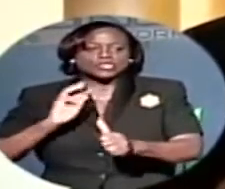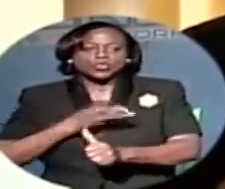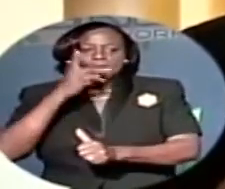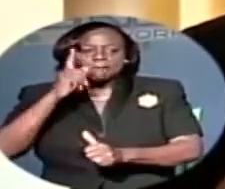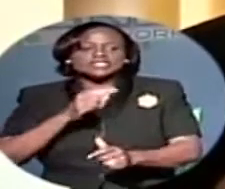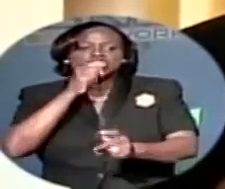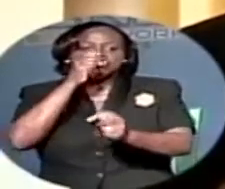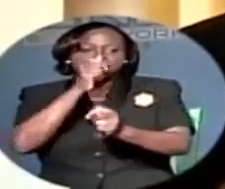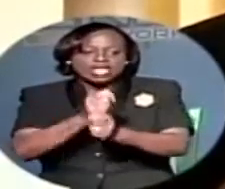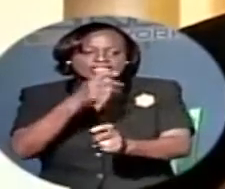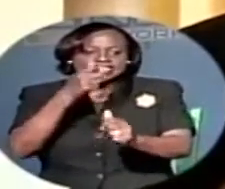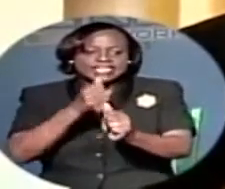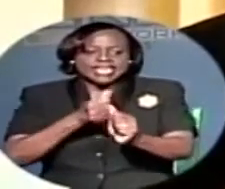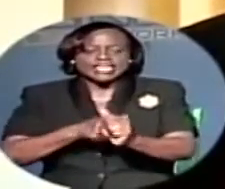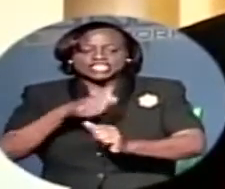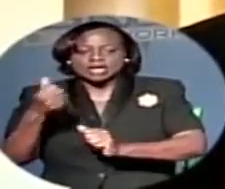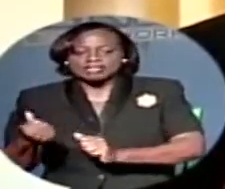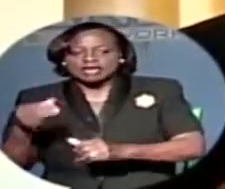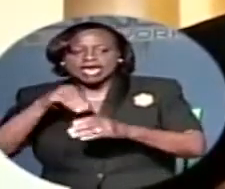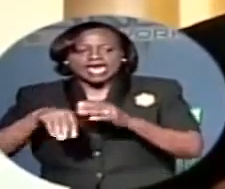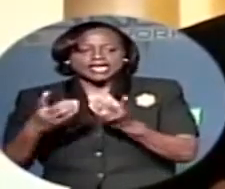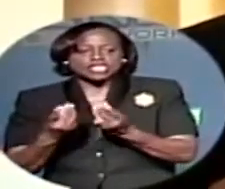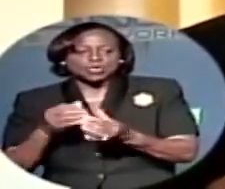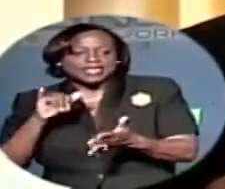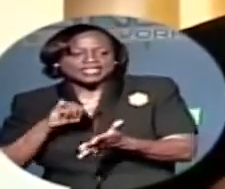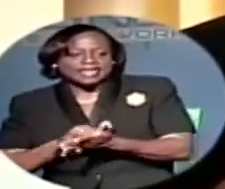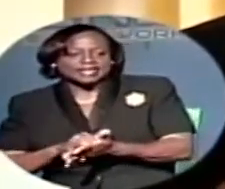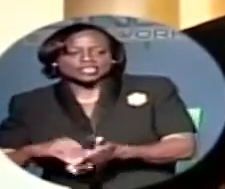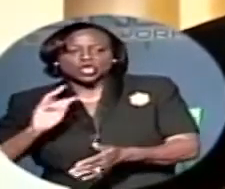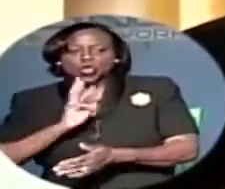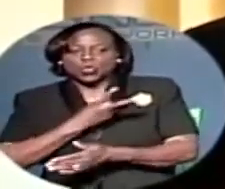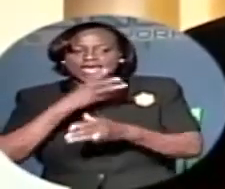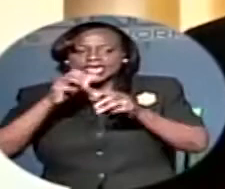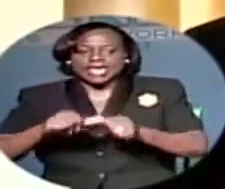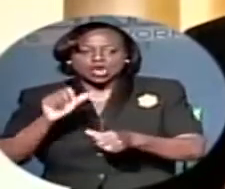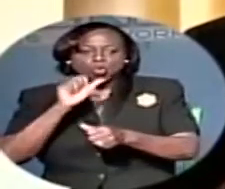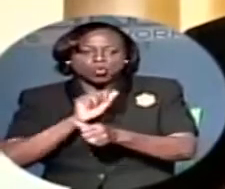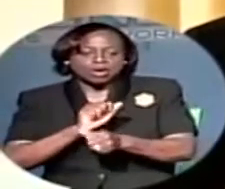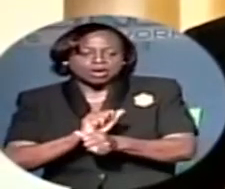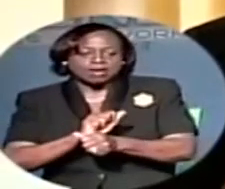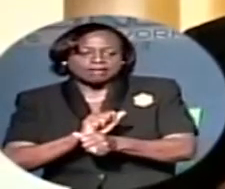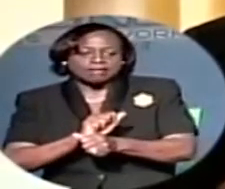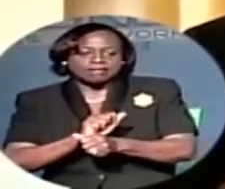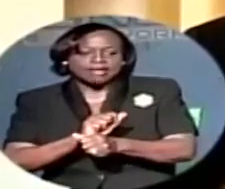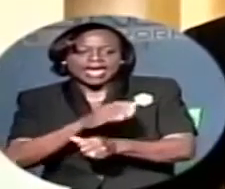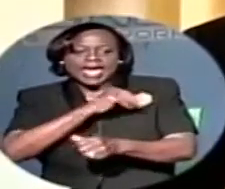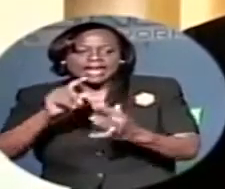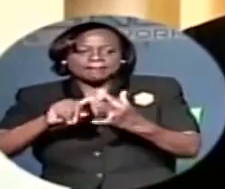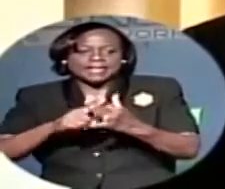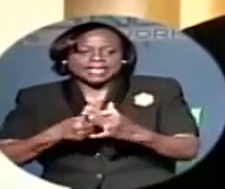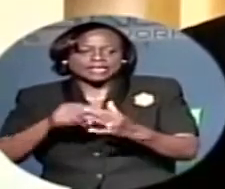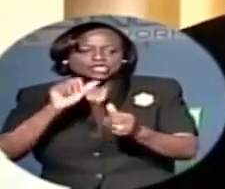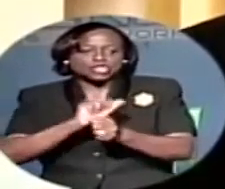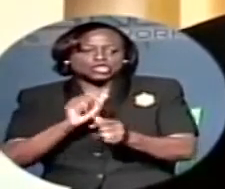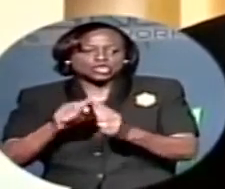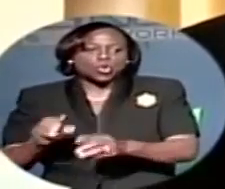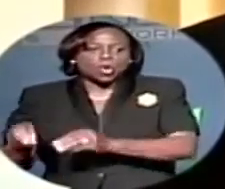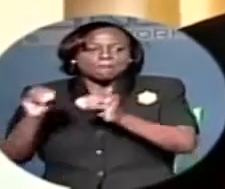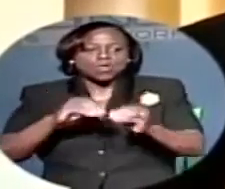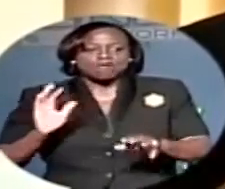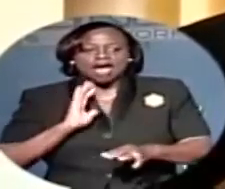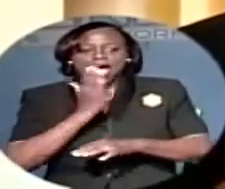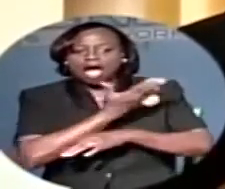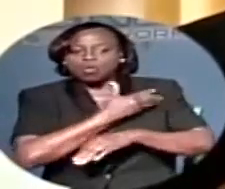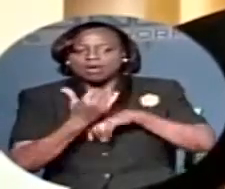other. But in doing that, we are able to work and begin to move our country